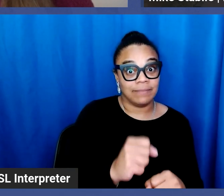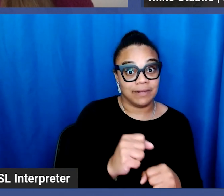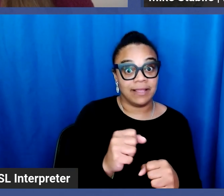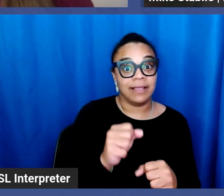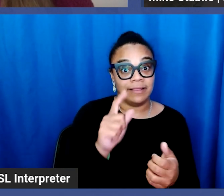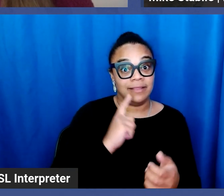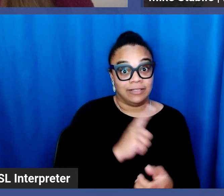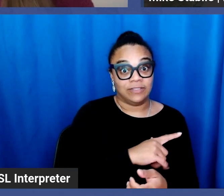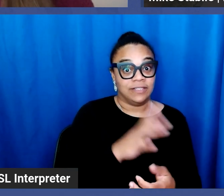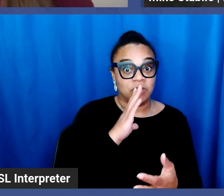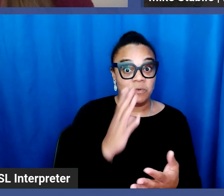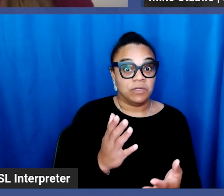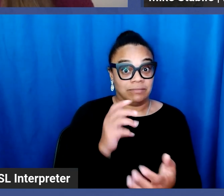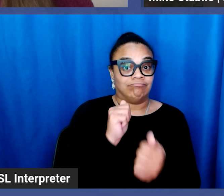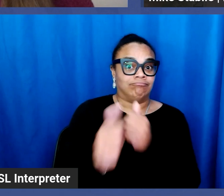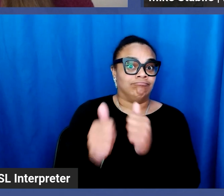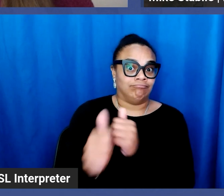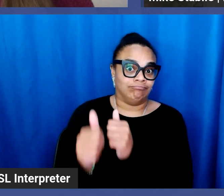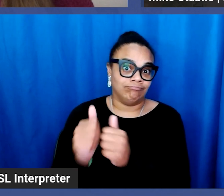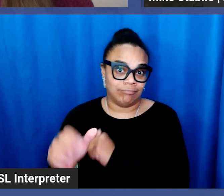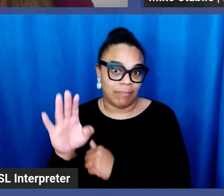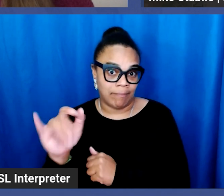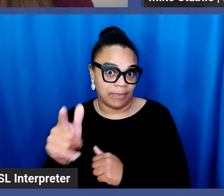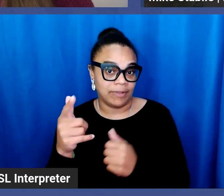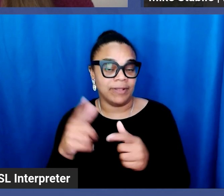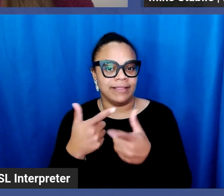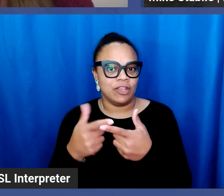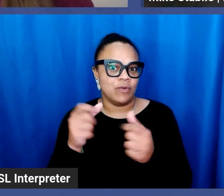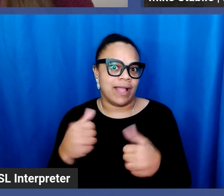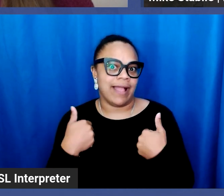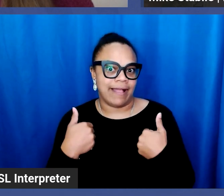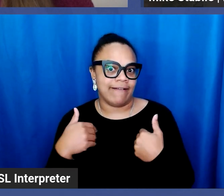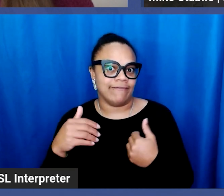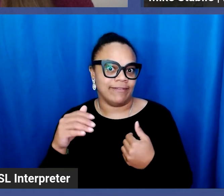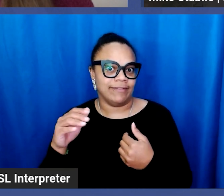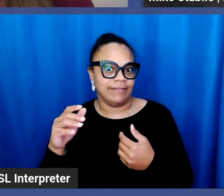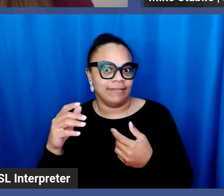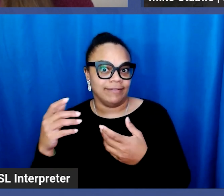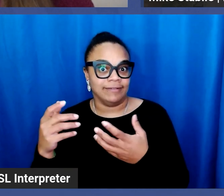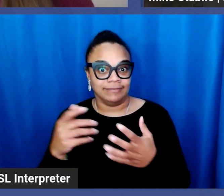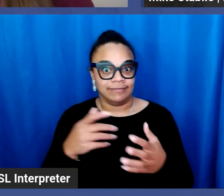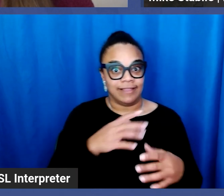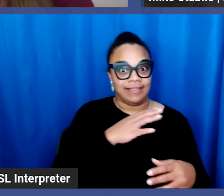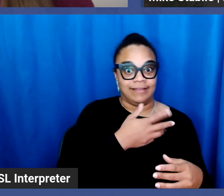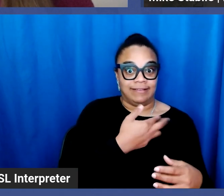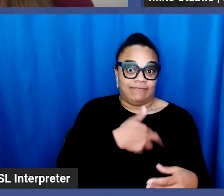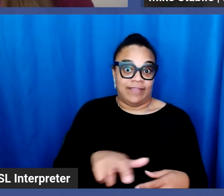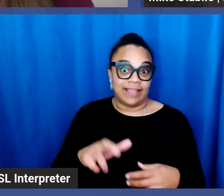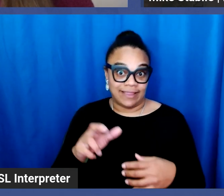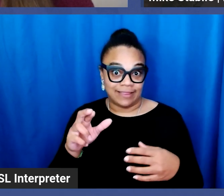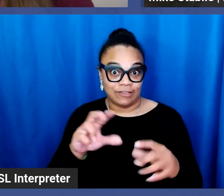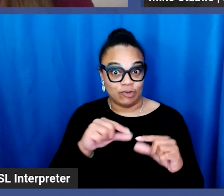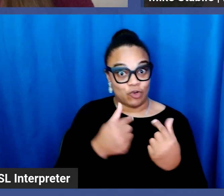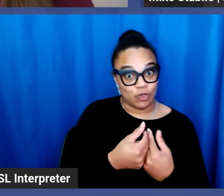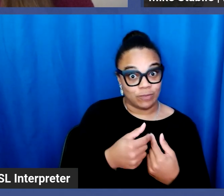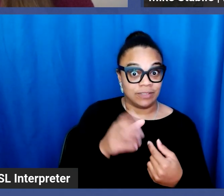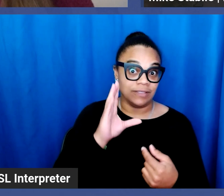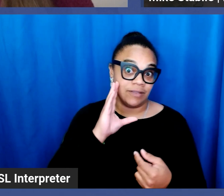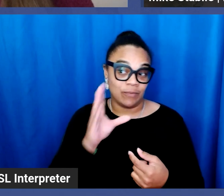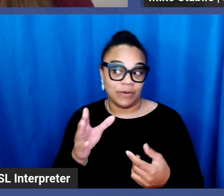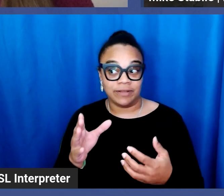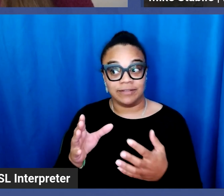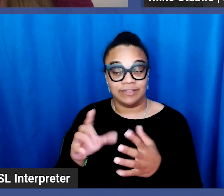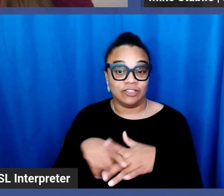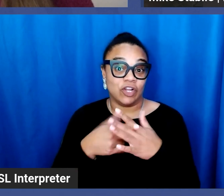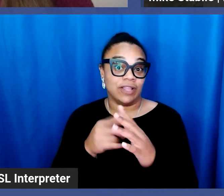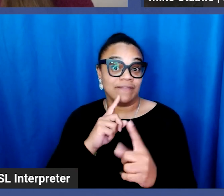through. You've got the ear, if faith-based groups were coming in and making this conversation, it's easier to do